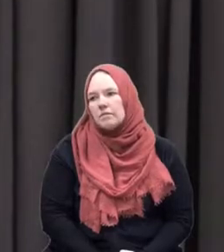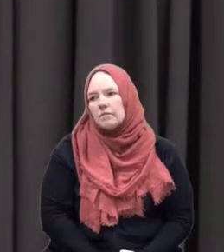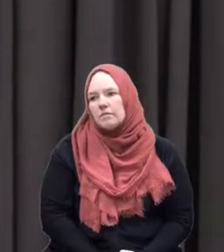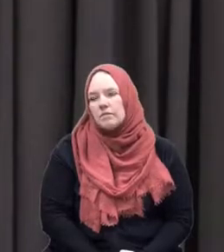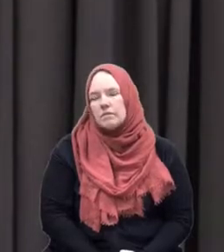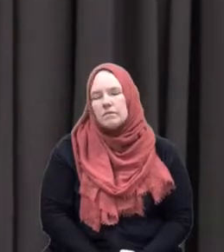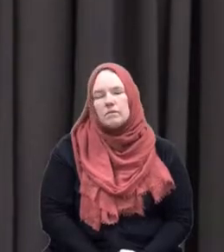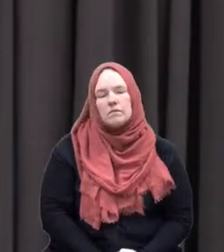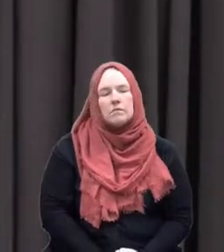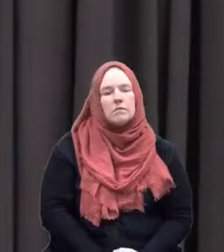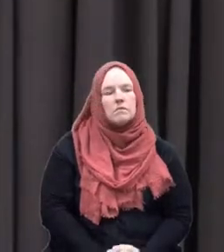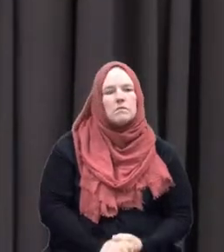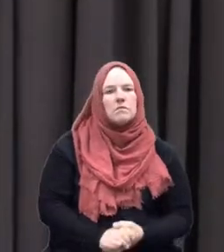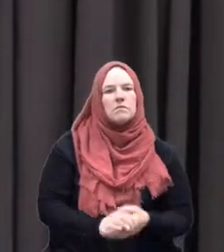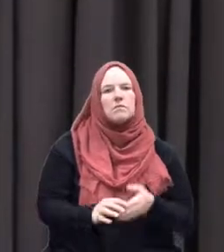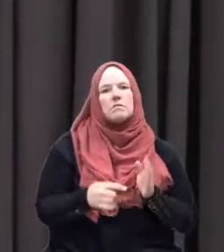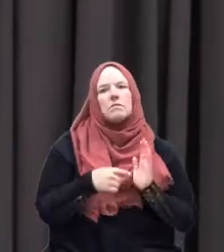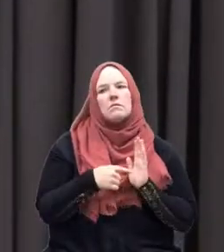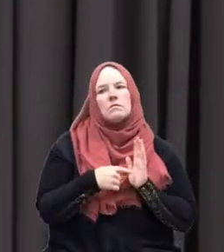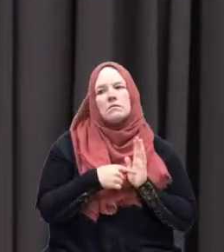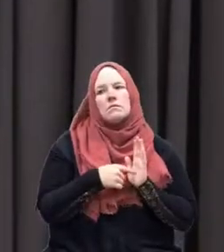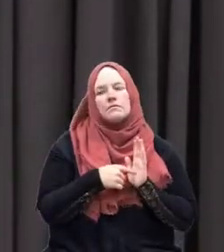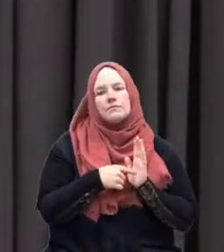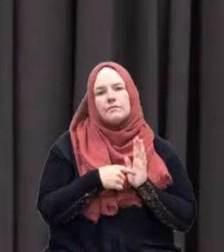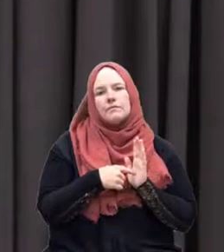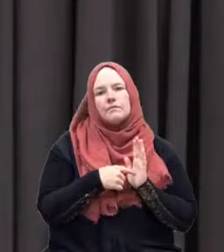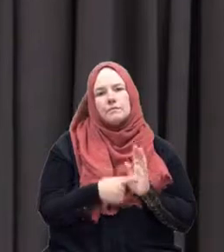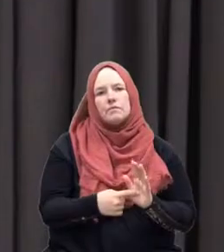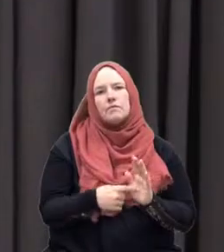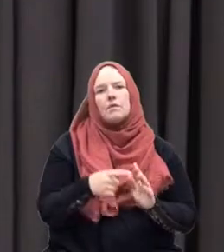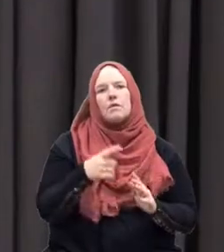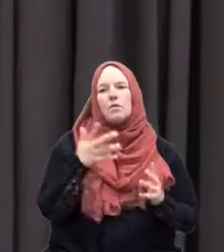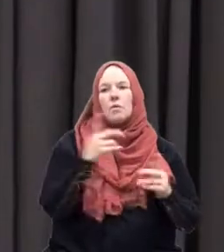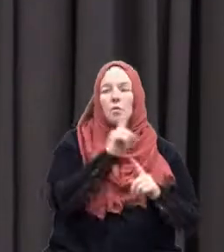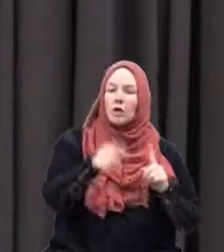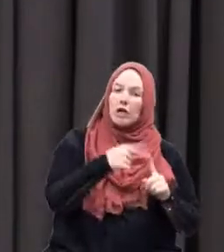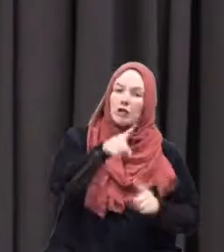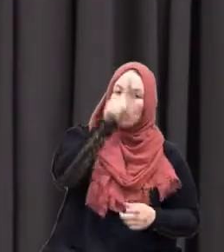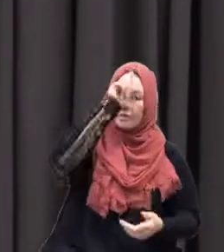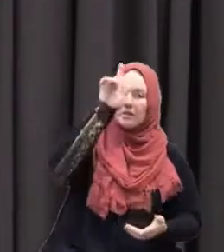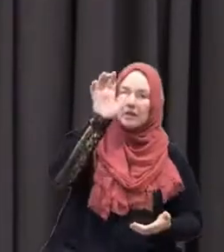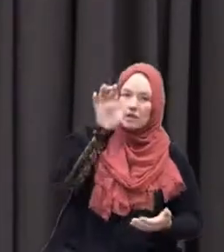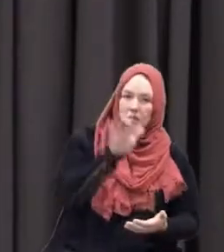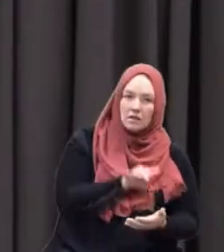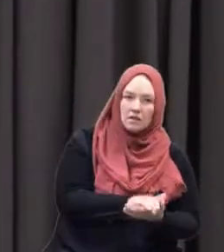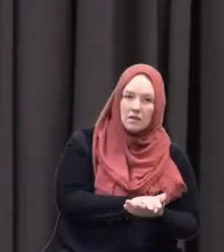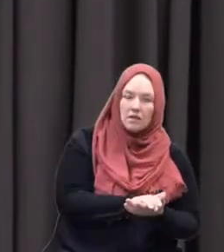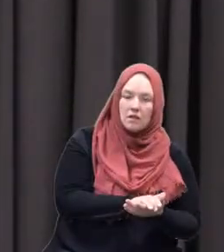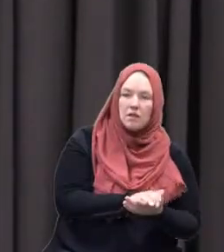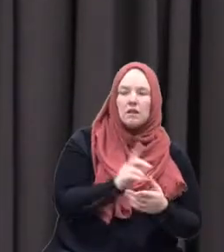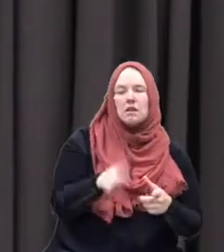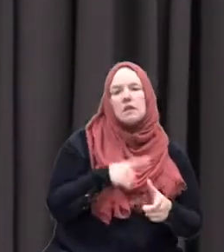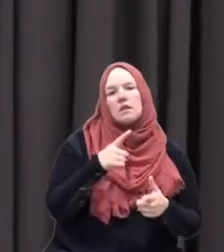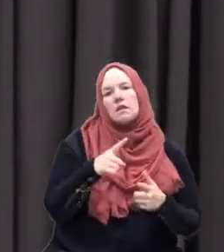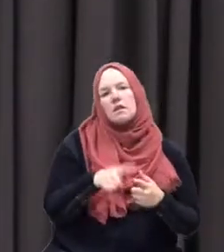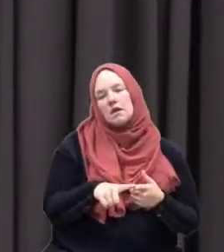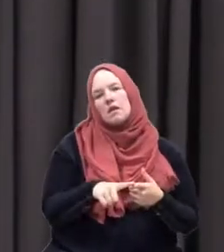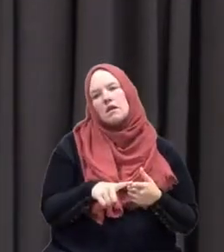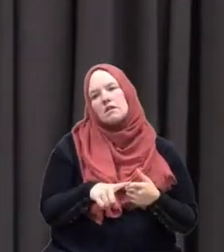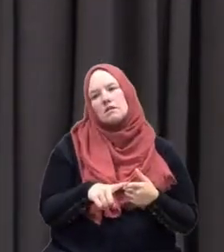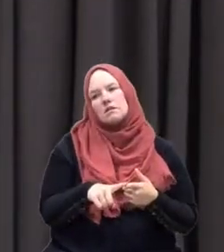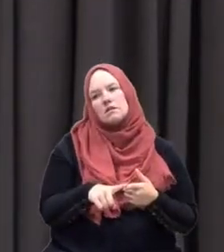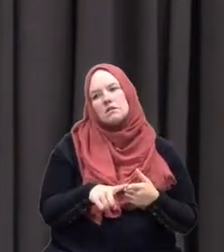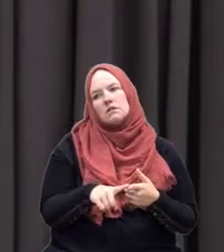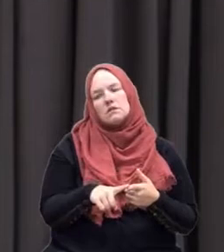must have the will and the determination and the resolve that once you believe, you